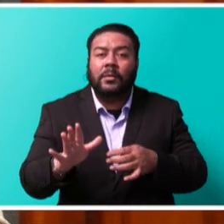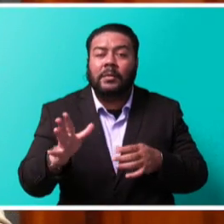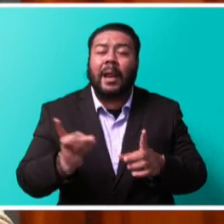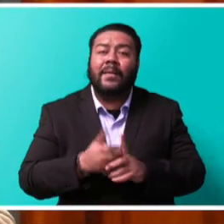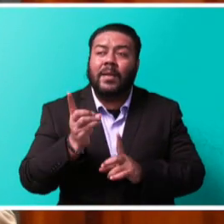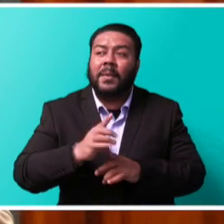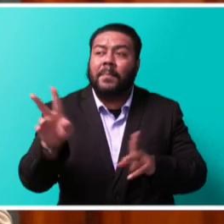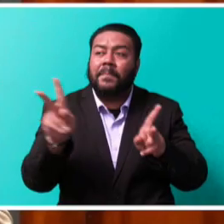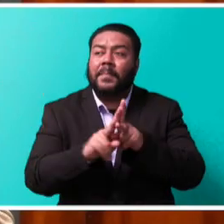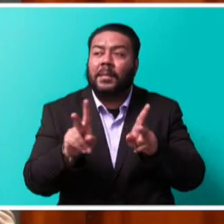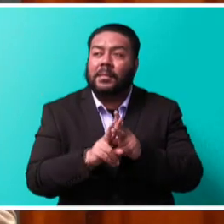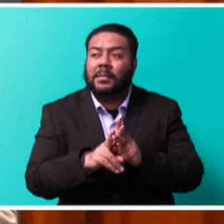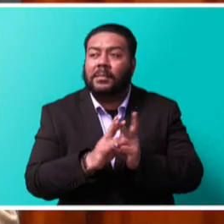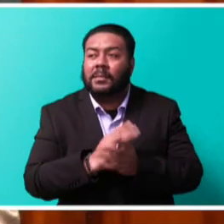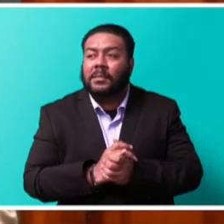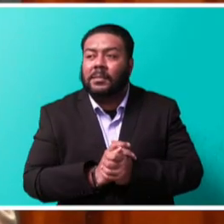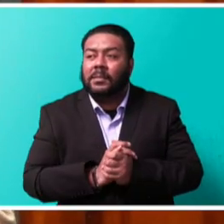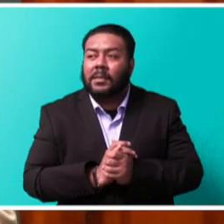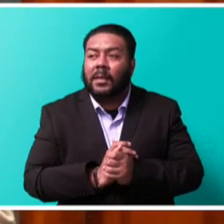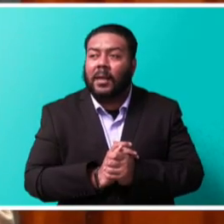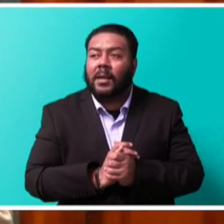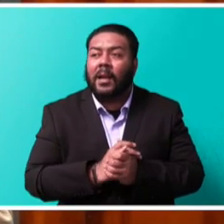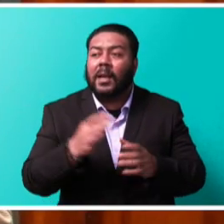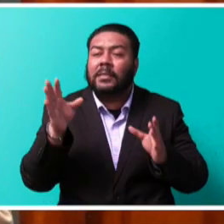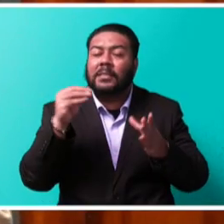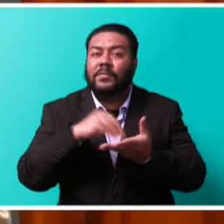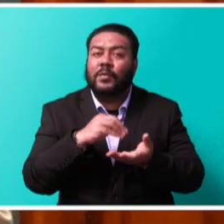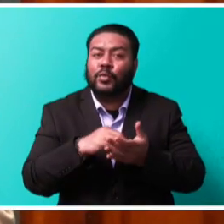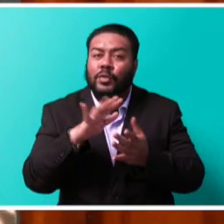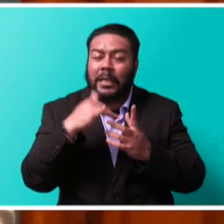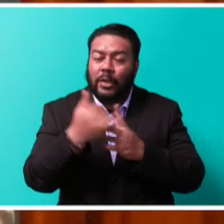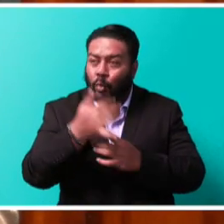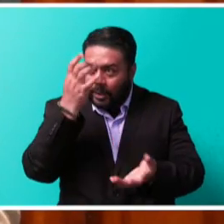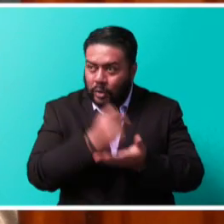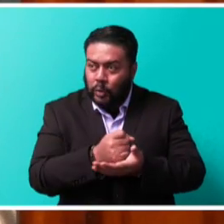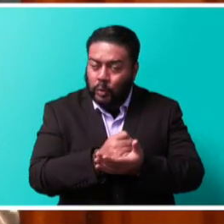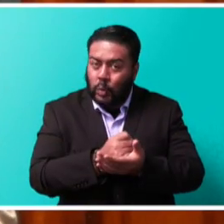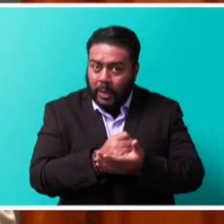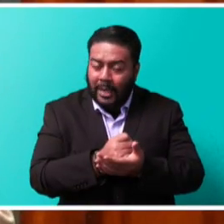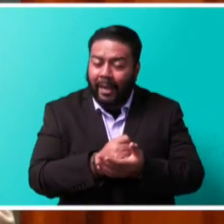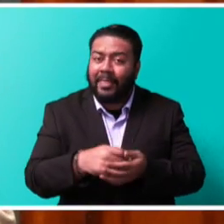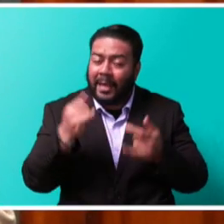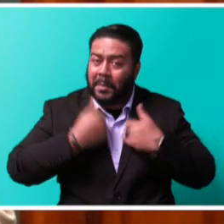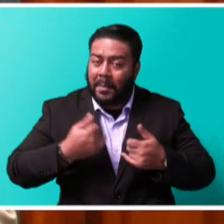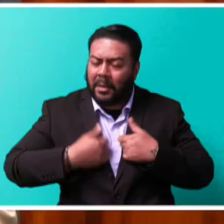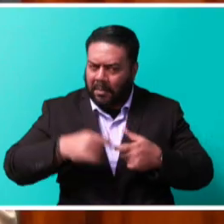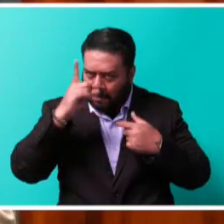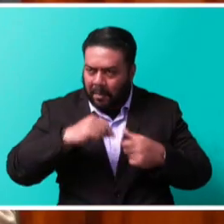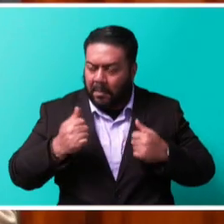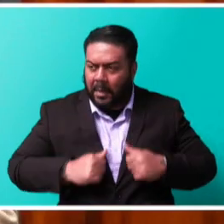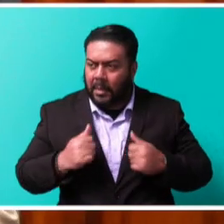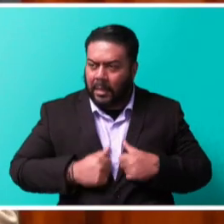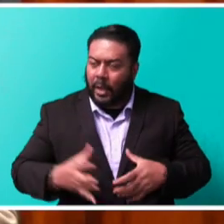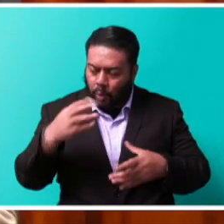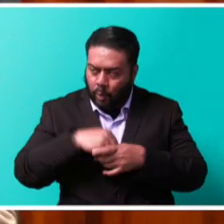development partners, academic institutions, and civil society stakeholders to ensure that implementation remains practical,